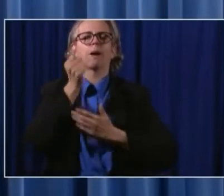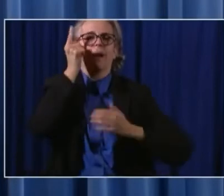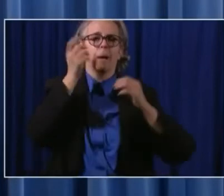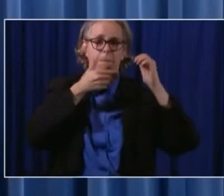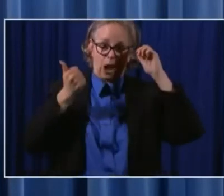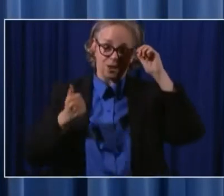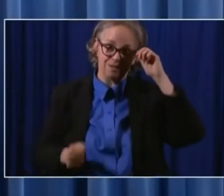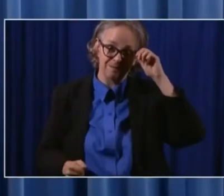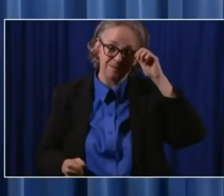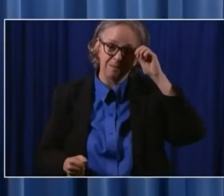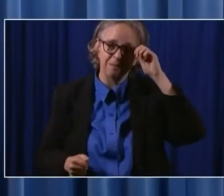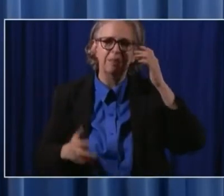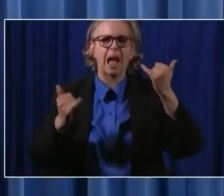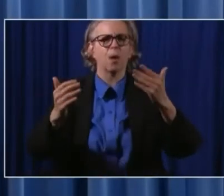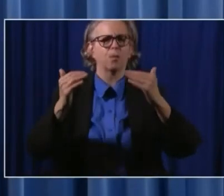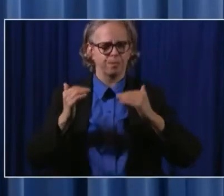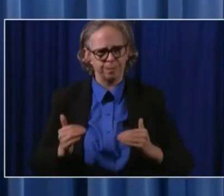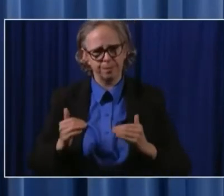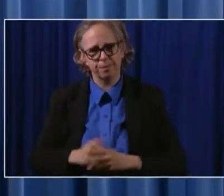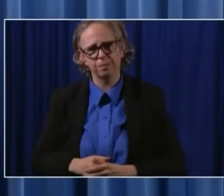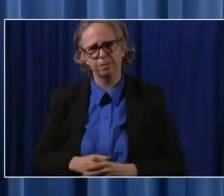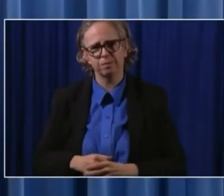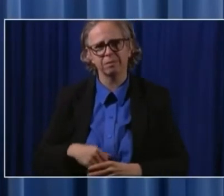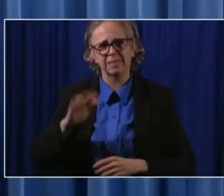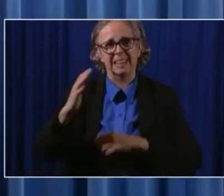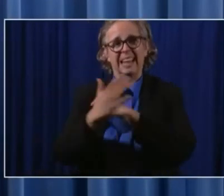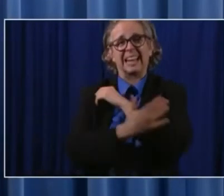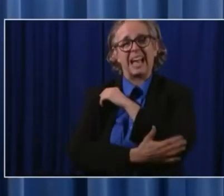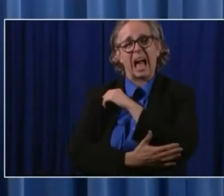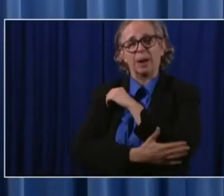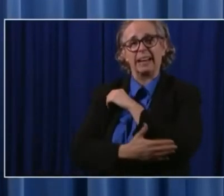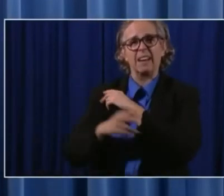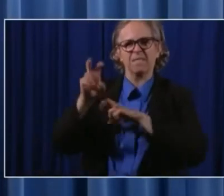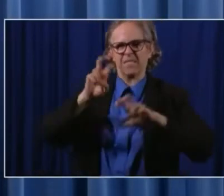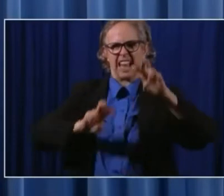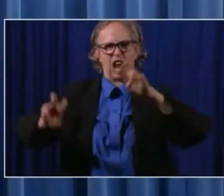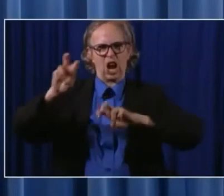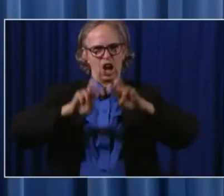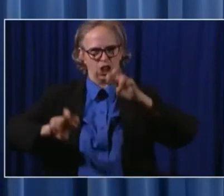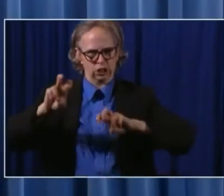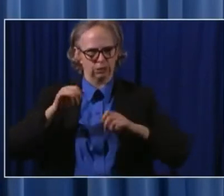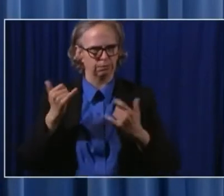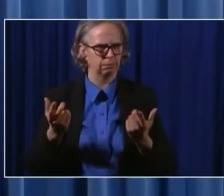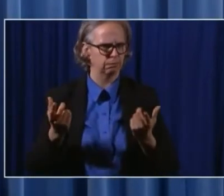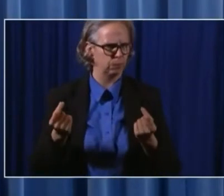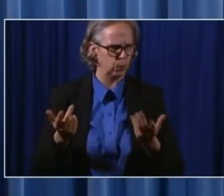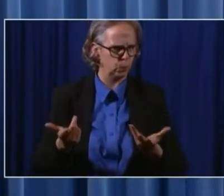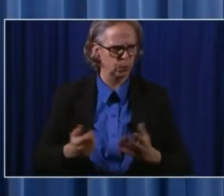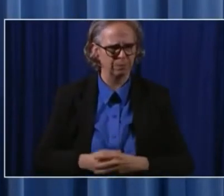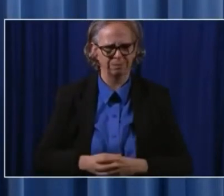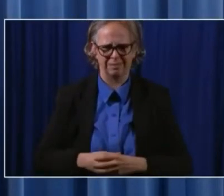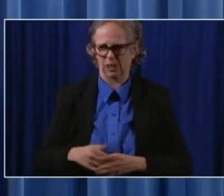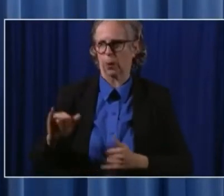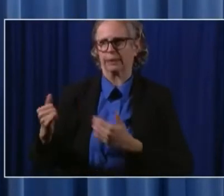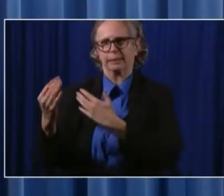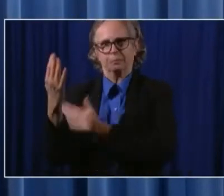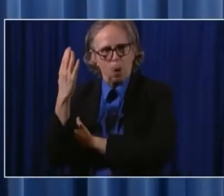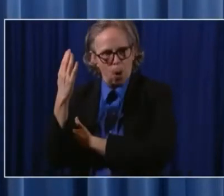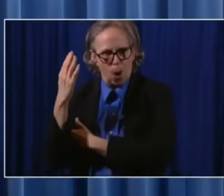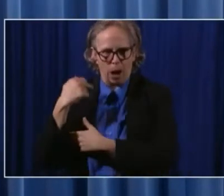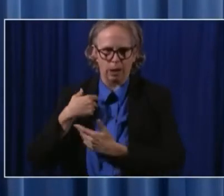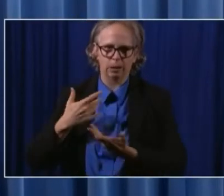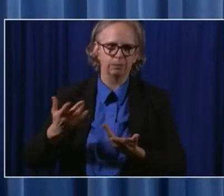Had a conversation this morning with all the fair directors around the state, members of